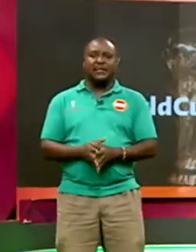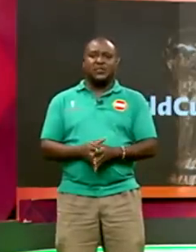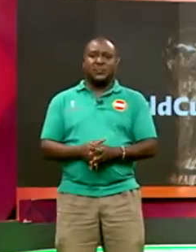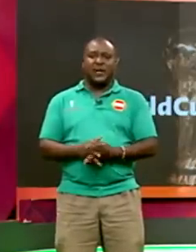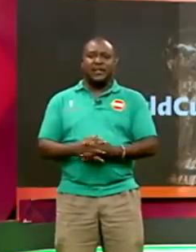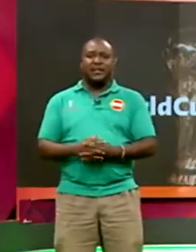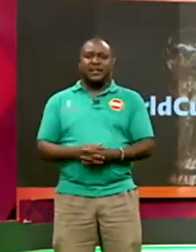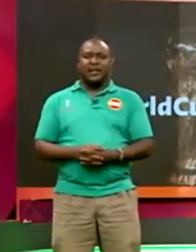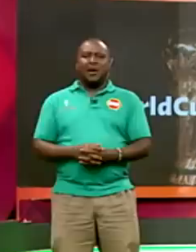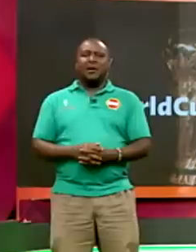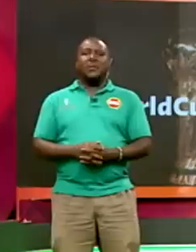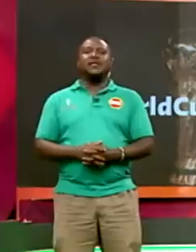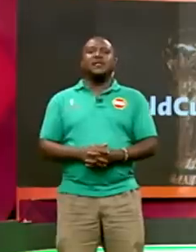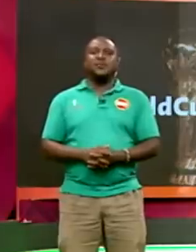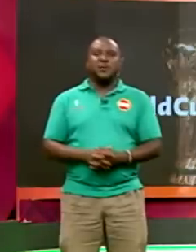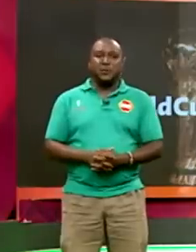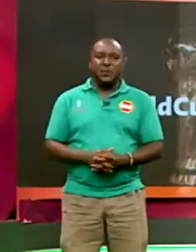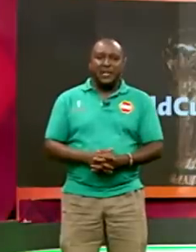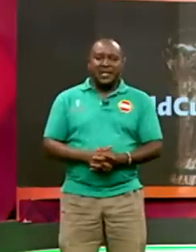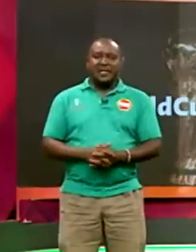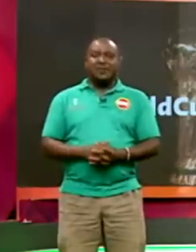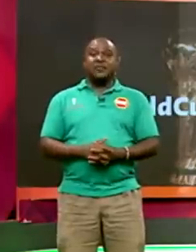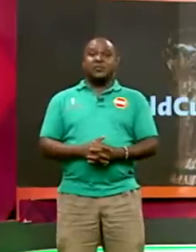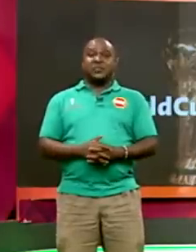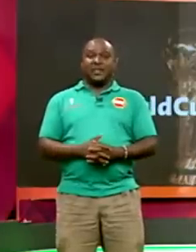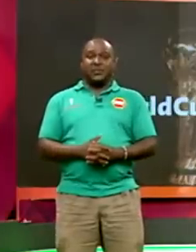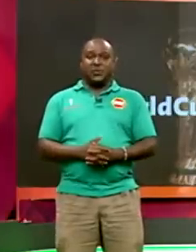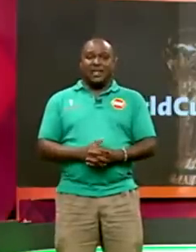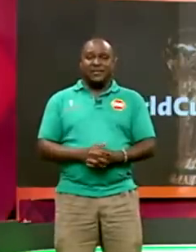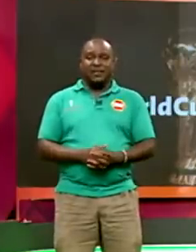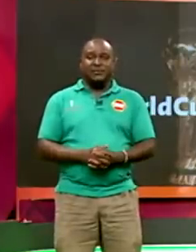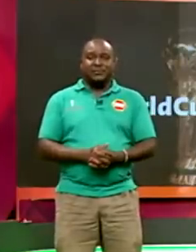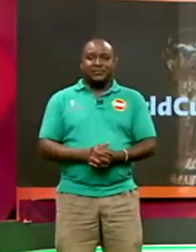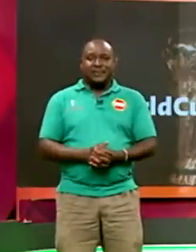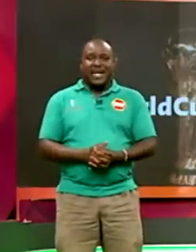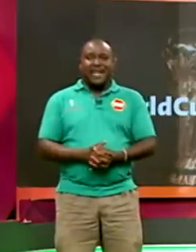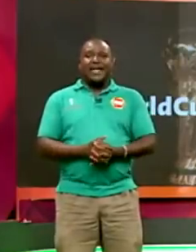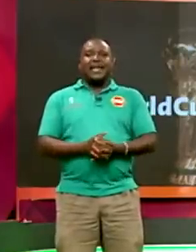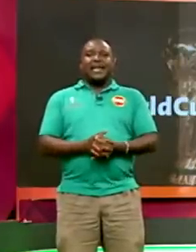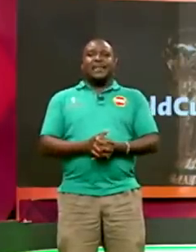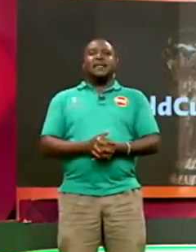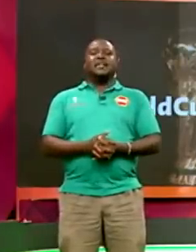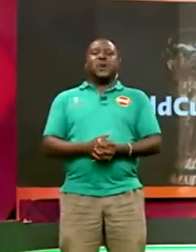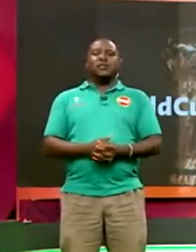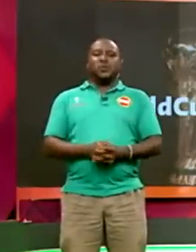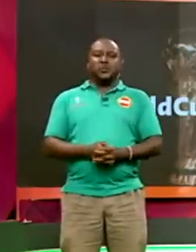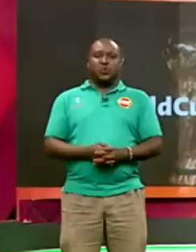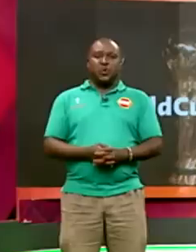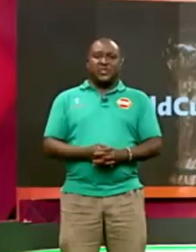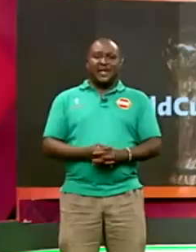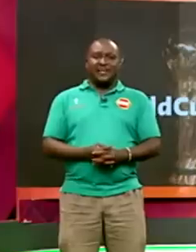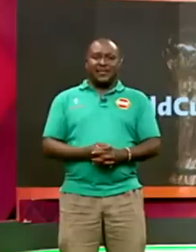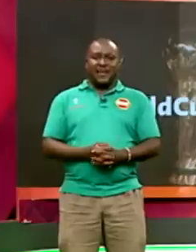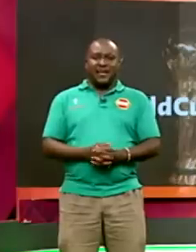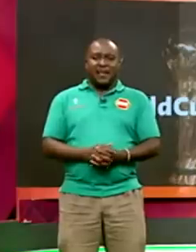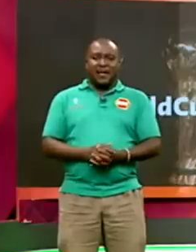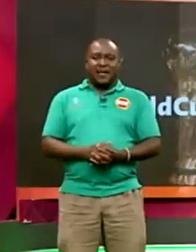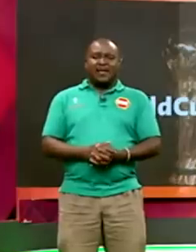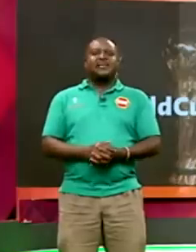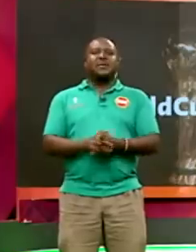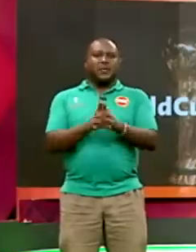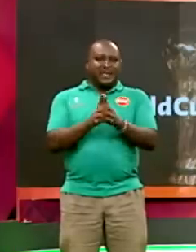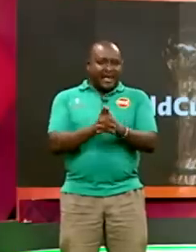he scored against Spain, a belter of a goal, if I should say so myself. And then he went on to coach